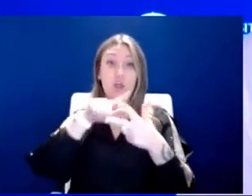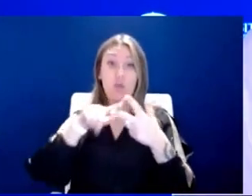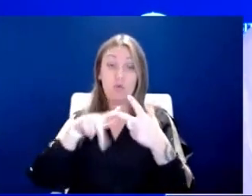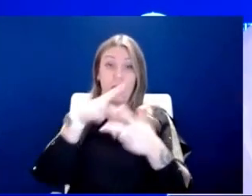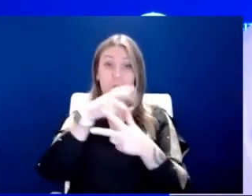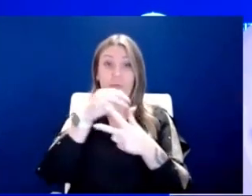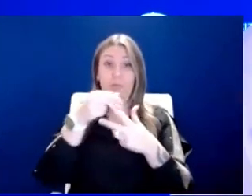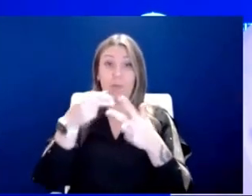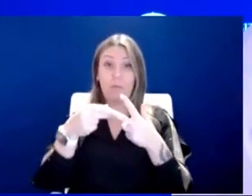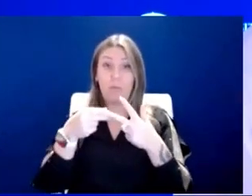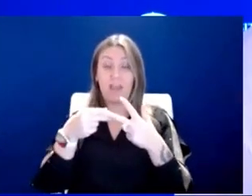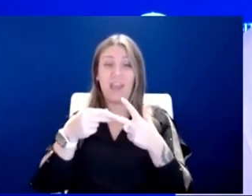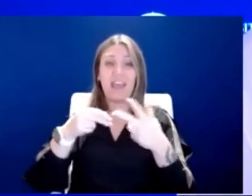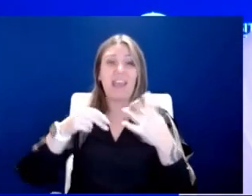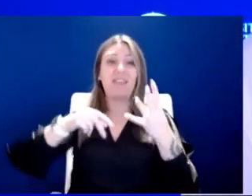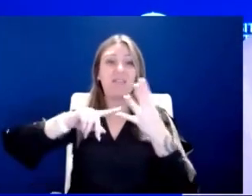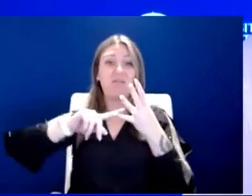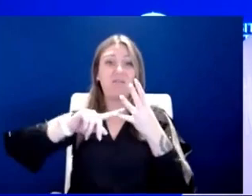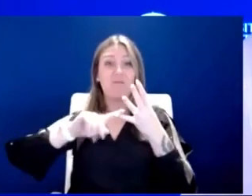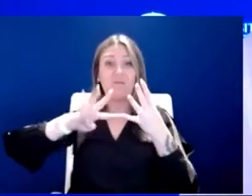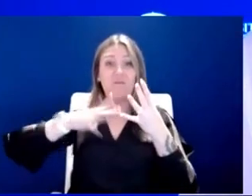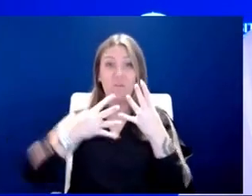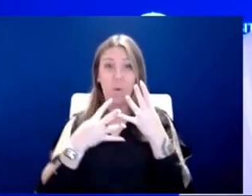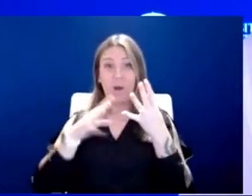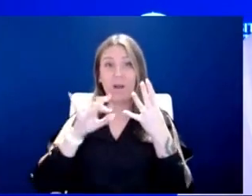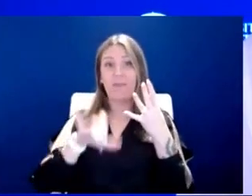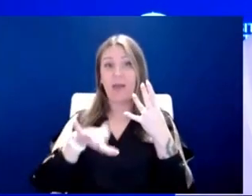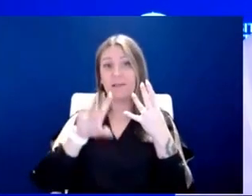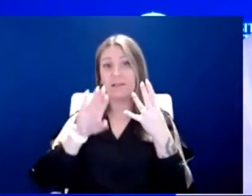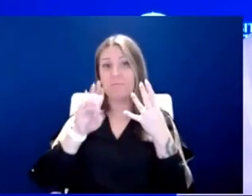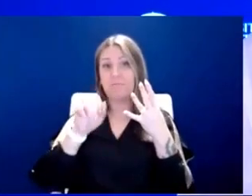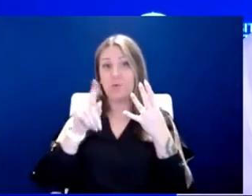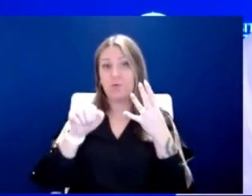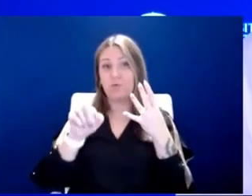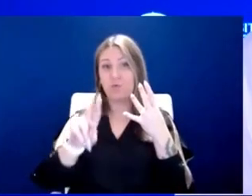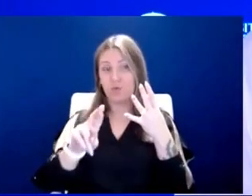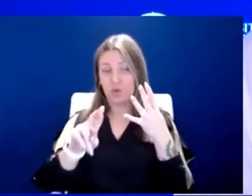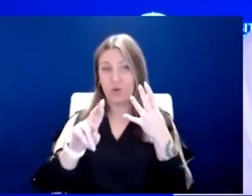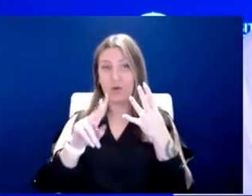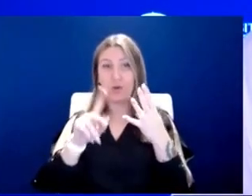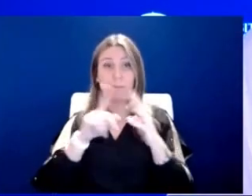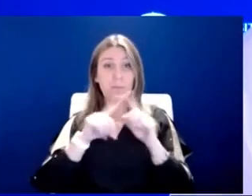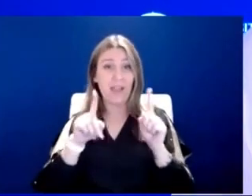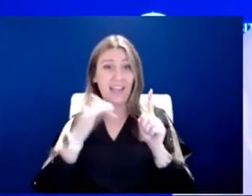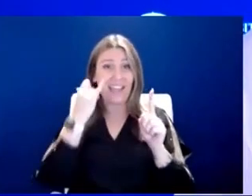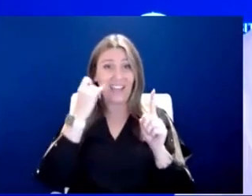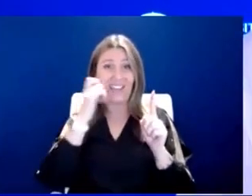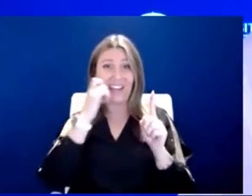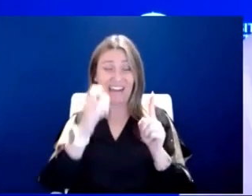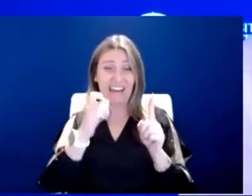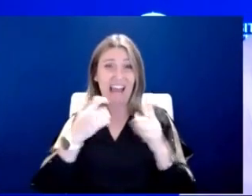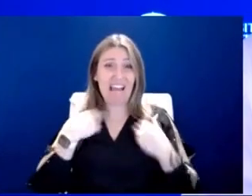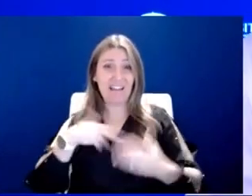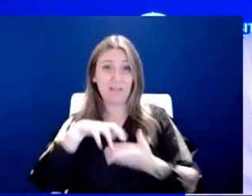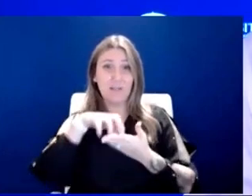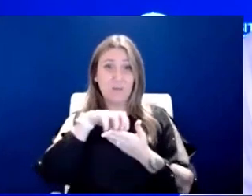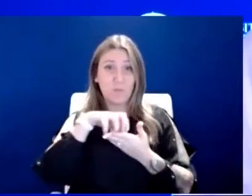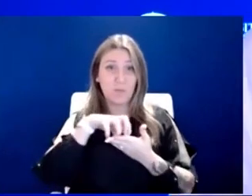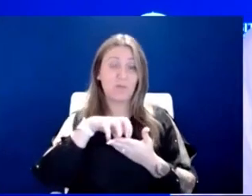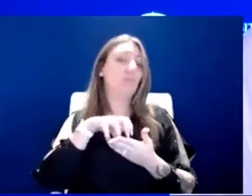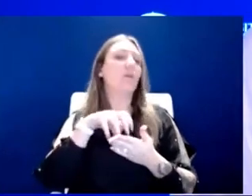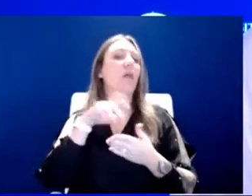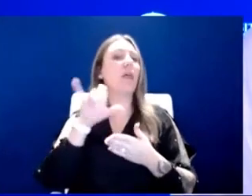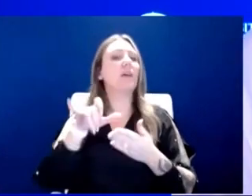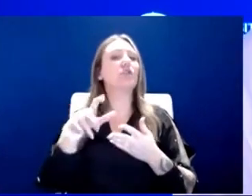4th dose, which is your actual booster. But if you are not immunocompromised, it's really just those 2 primary